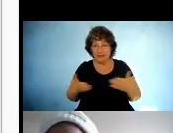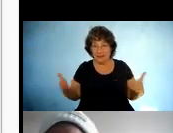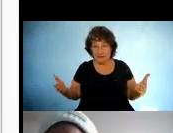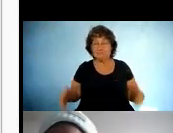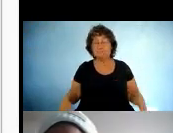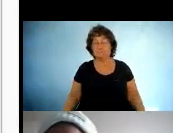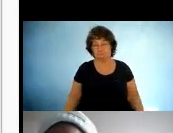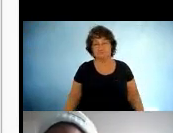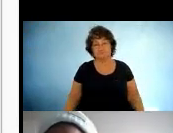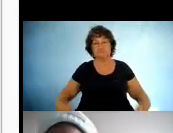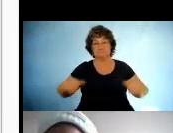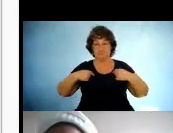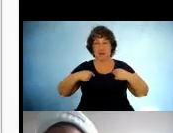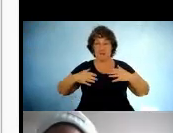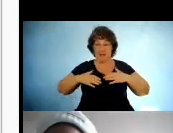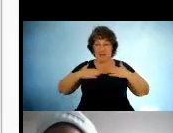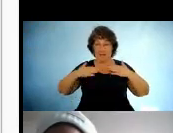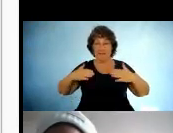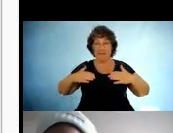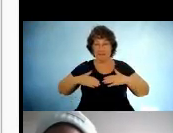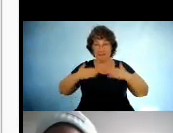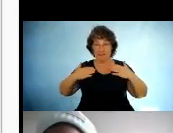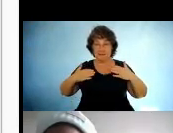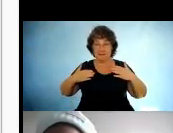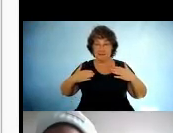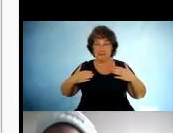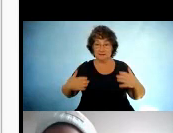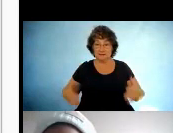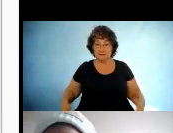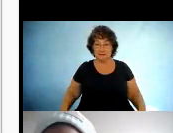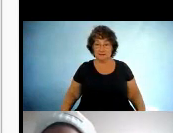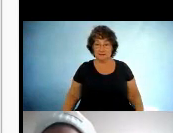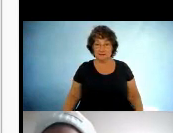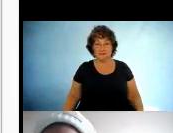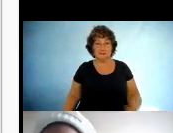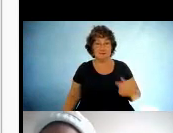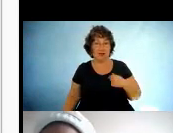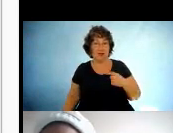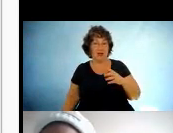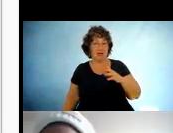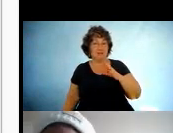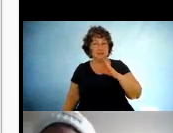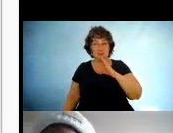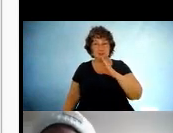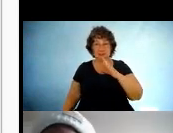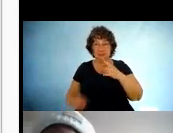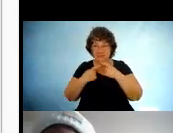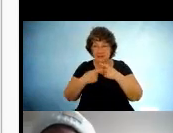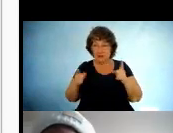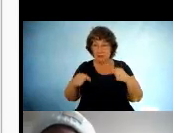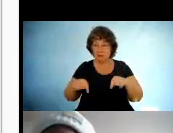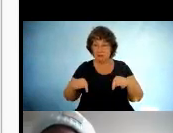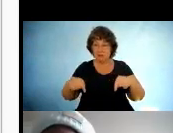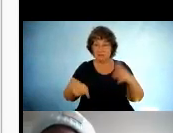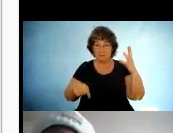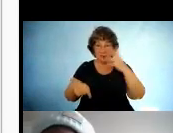I'm happy. I speak on this beautiful day, talk to you about what my